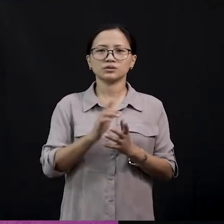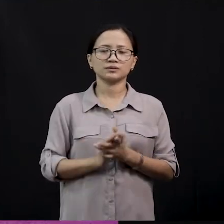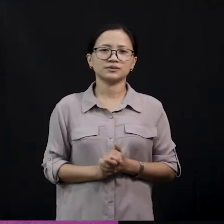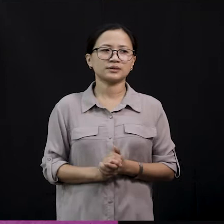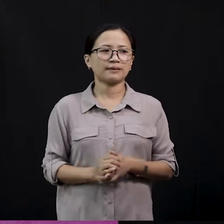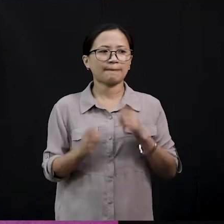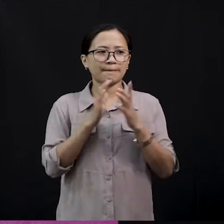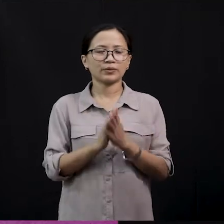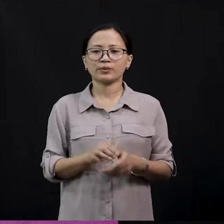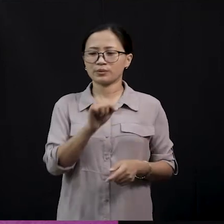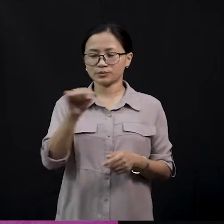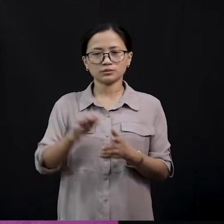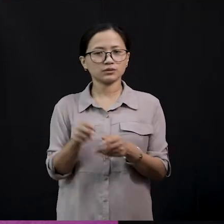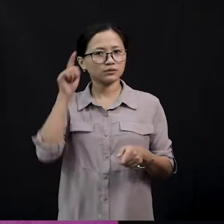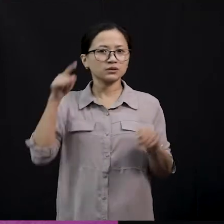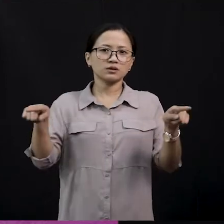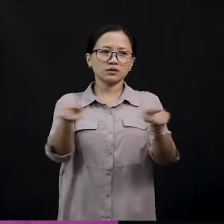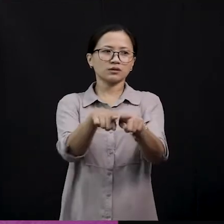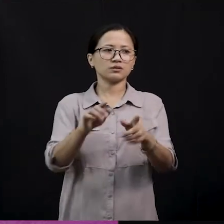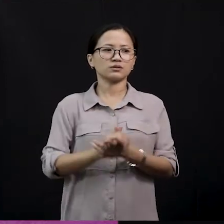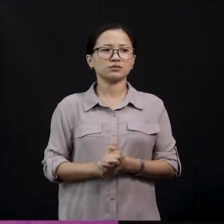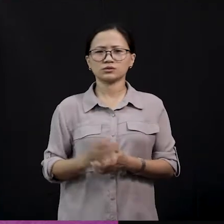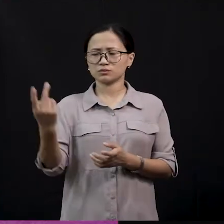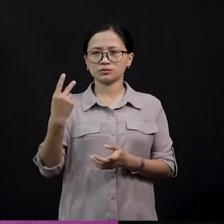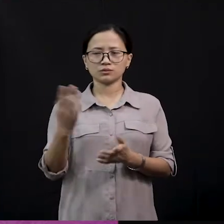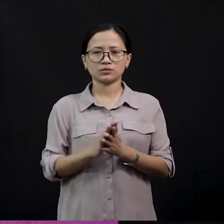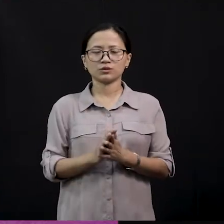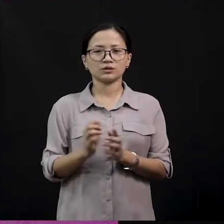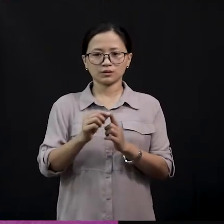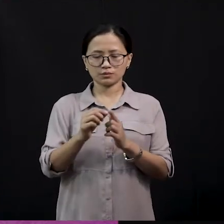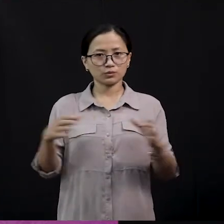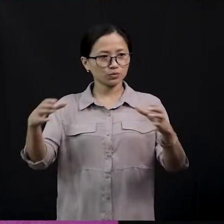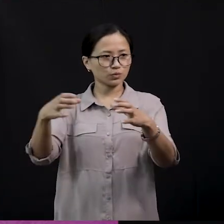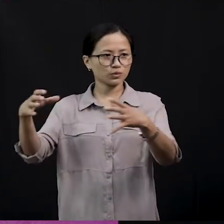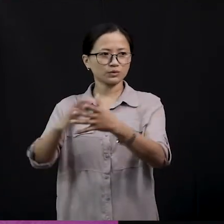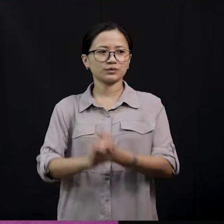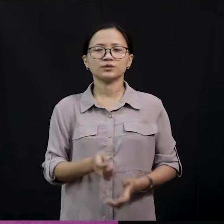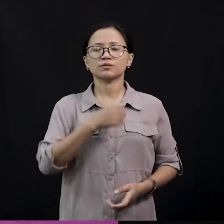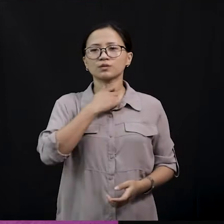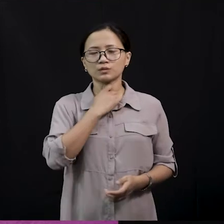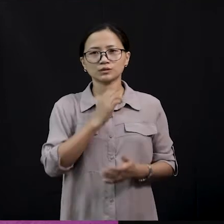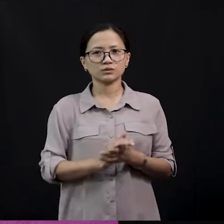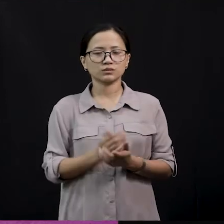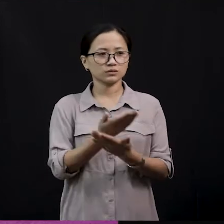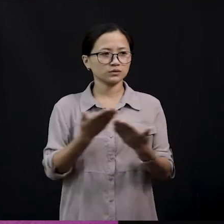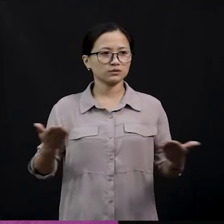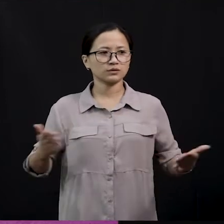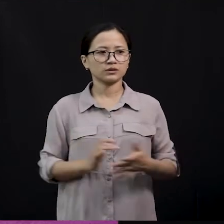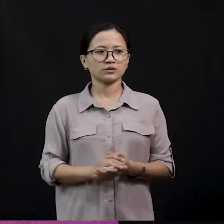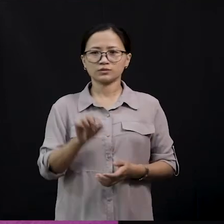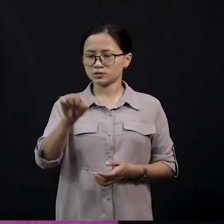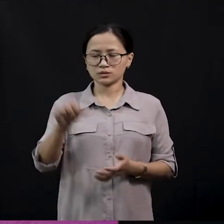is an agreement in which both parties promised to do something for each other. I'm sure you must have